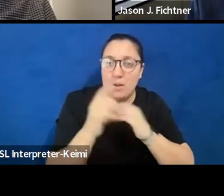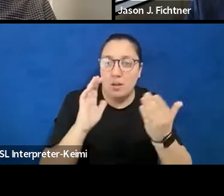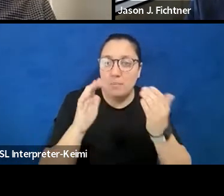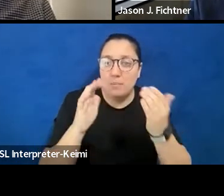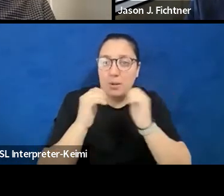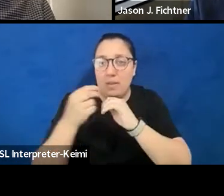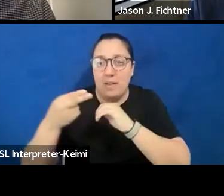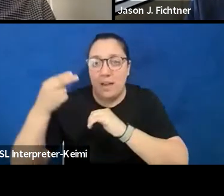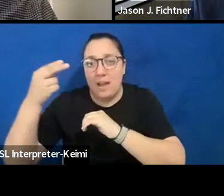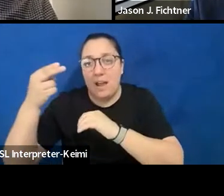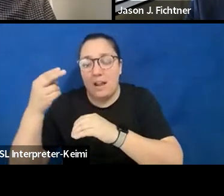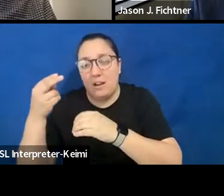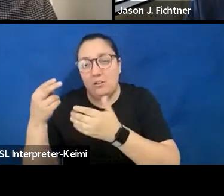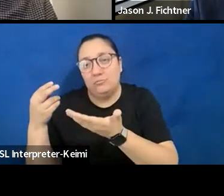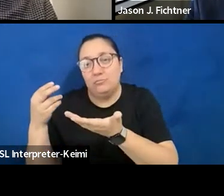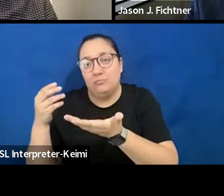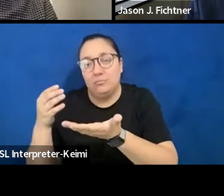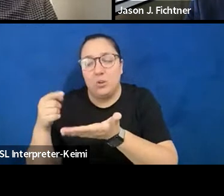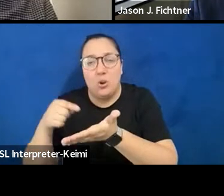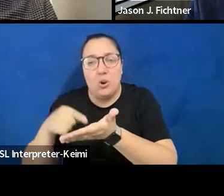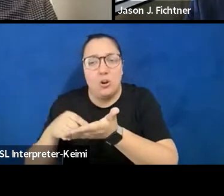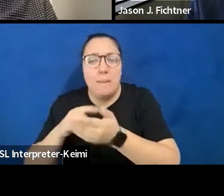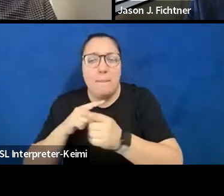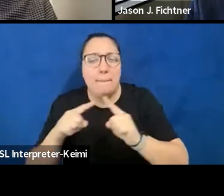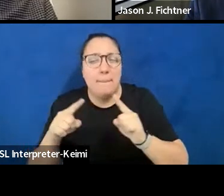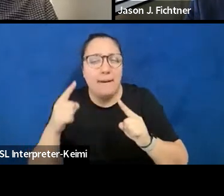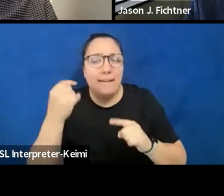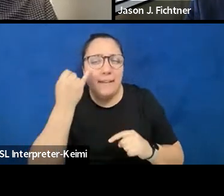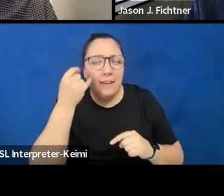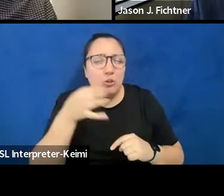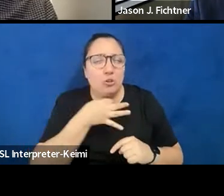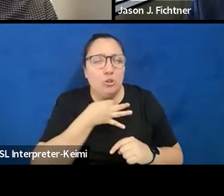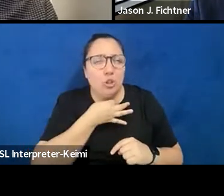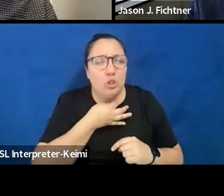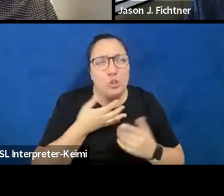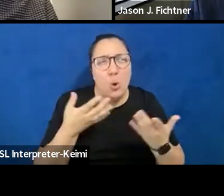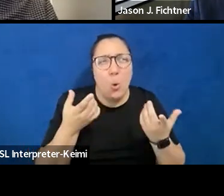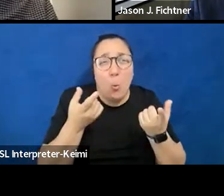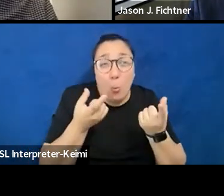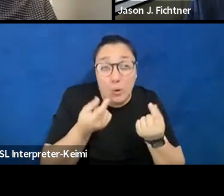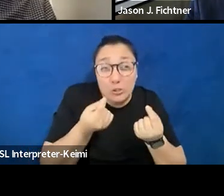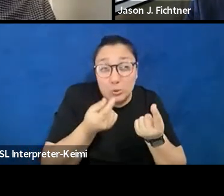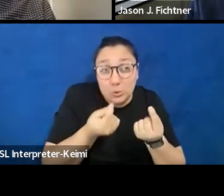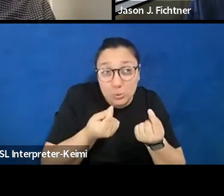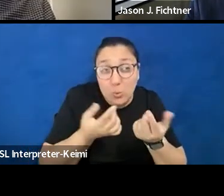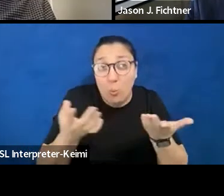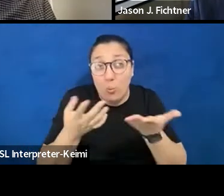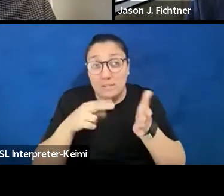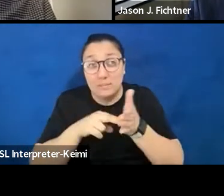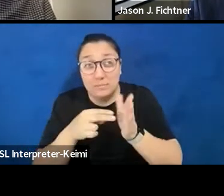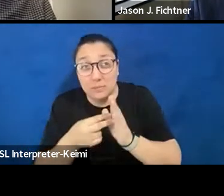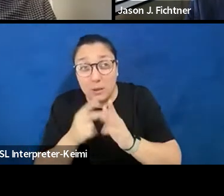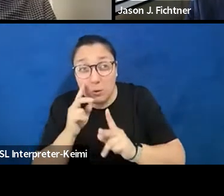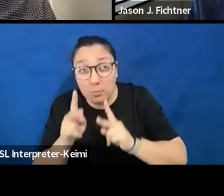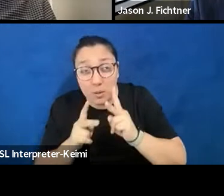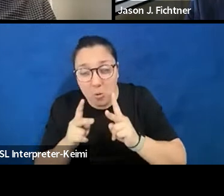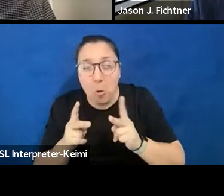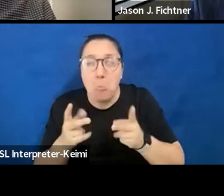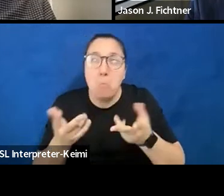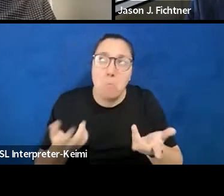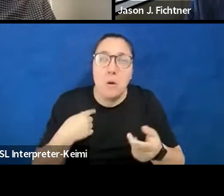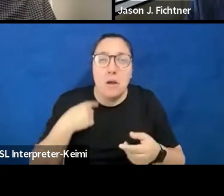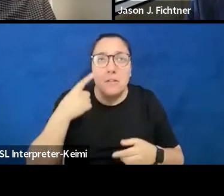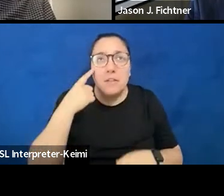you're asking really what does it do and what does it mean to people, I would say that Social Security is